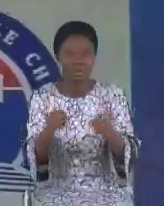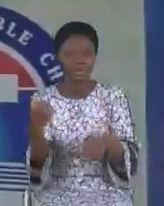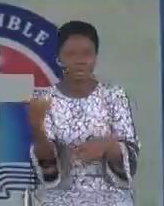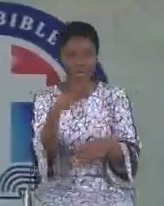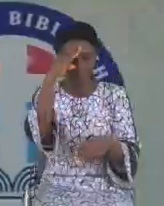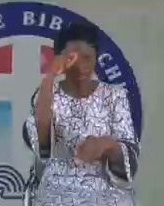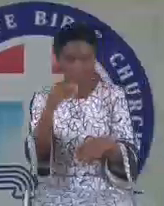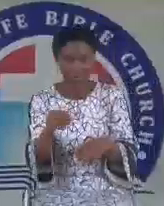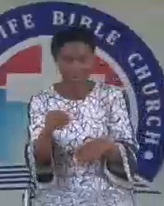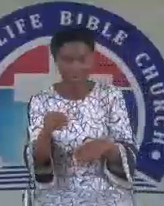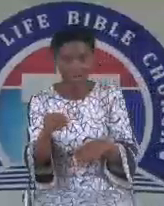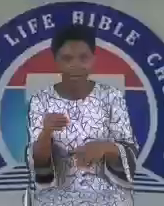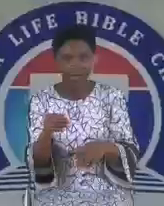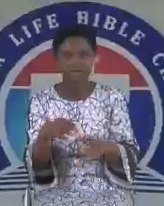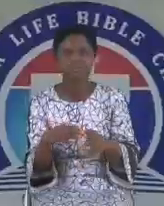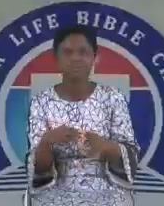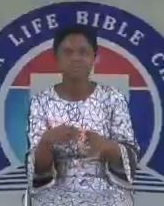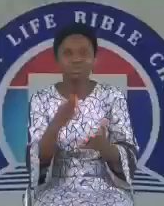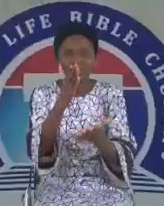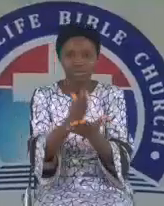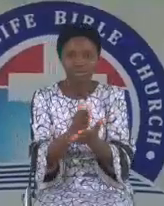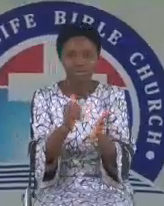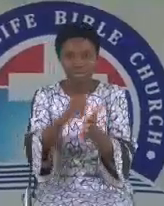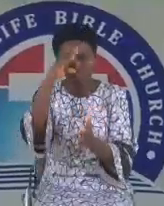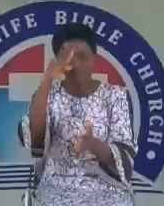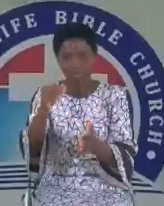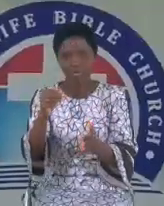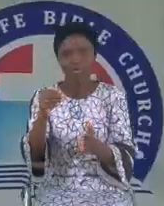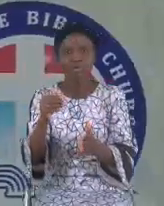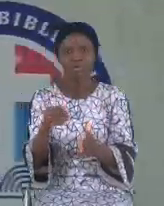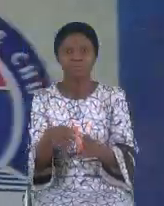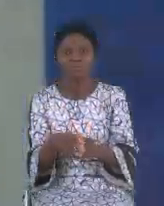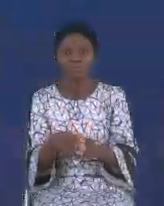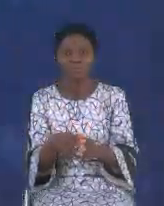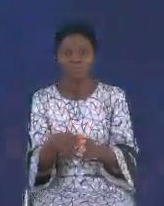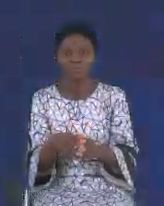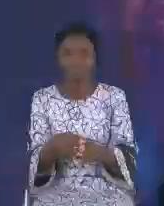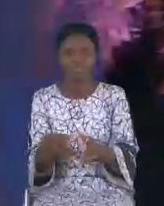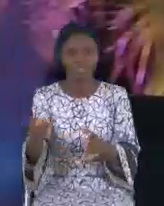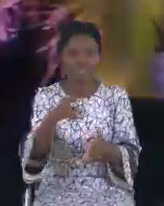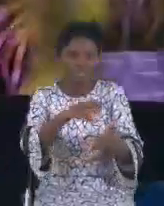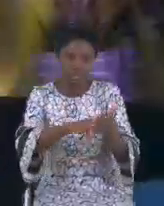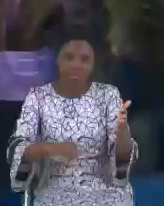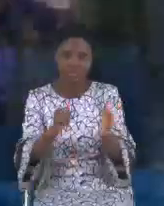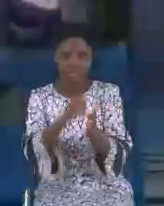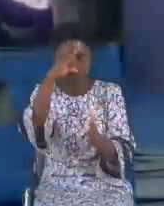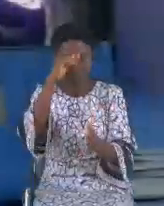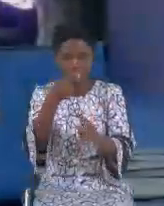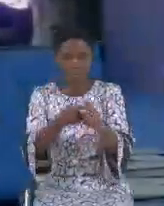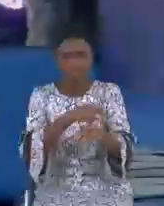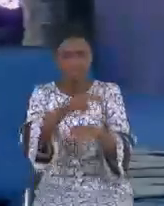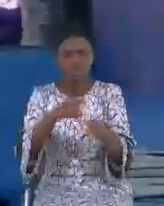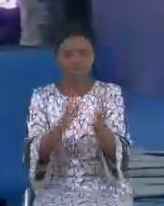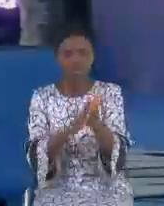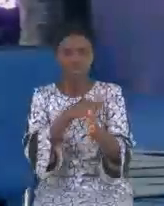neither could any man, they took that boy from, you know, the normal school and they sent him to a military school. They said, this